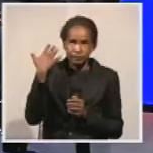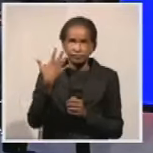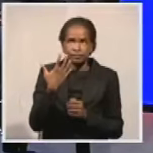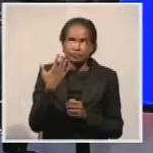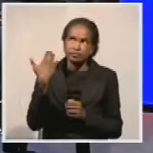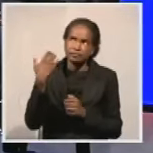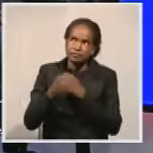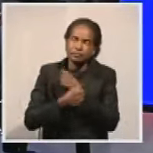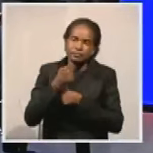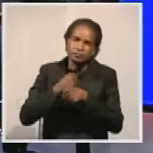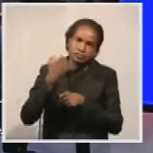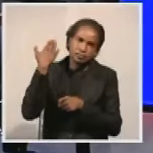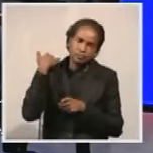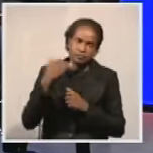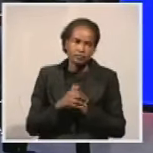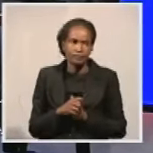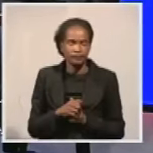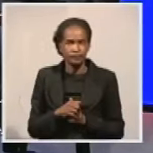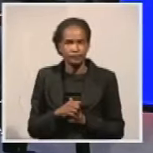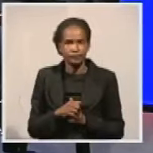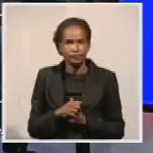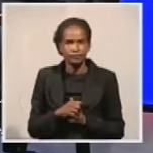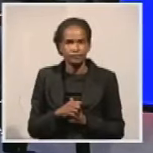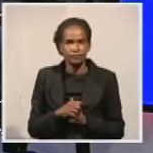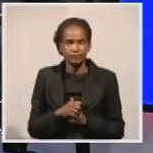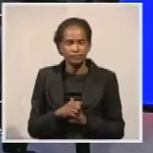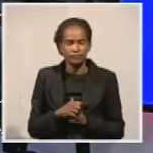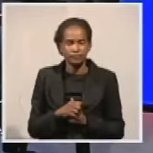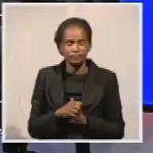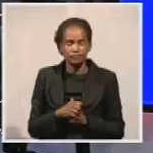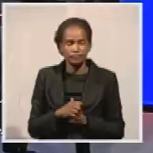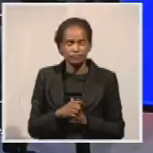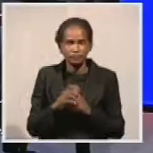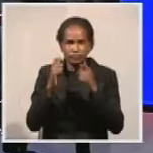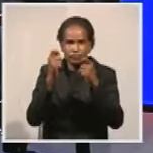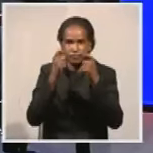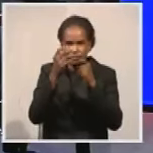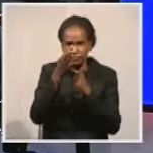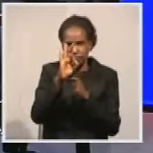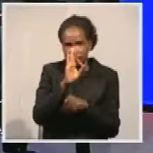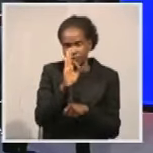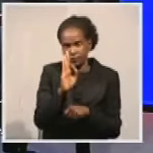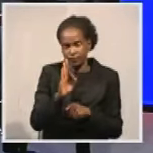some years ago when we were celebrating again the 9th of February,